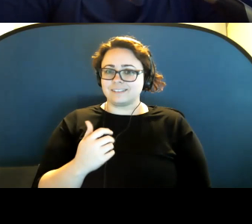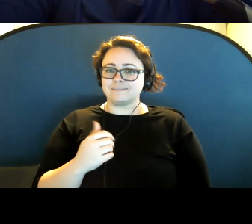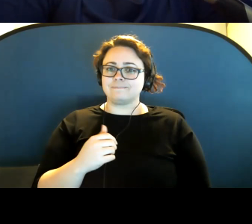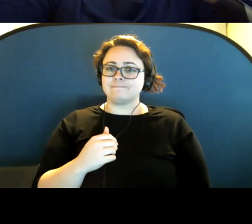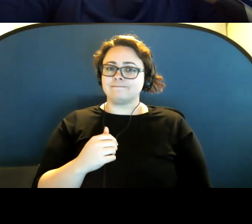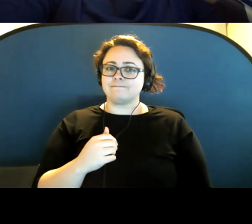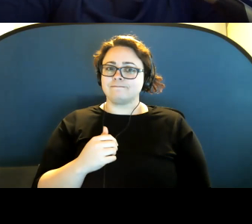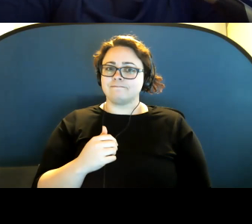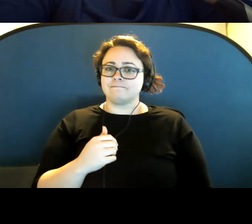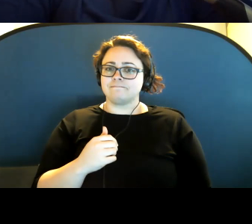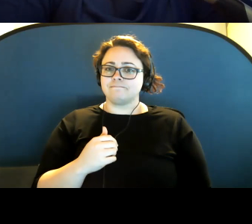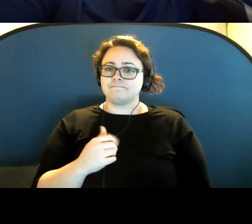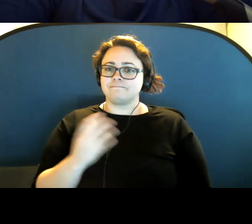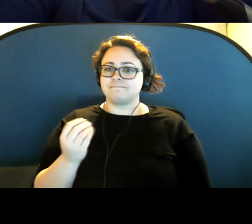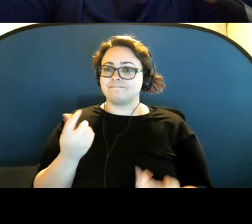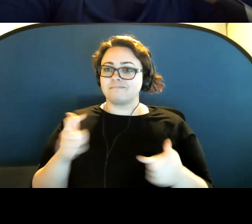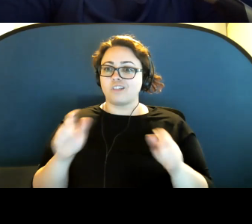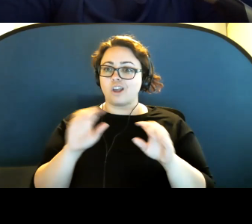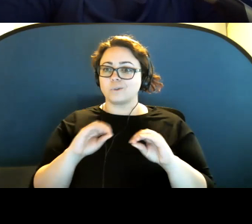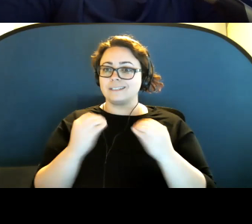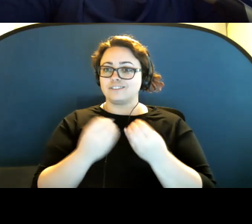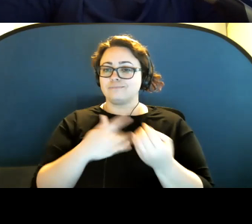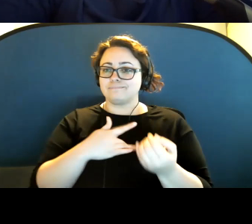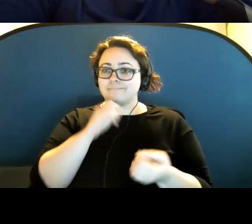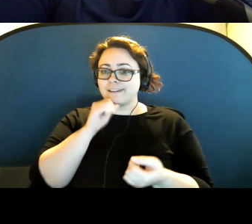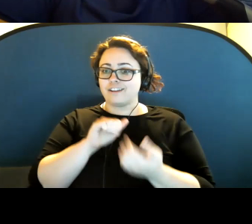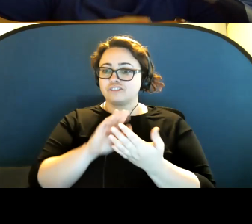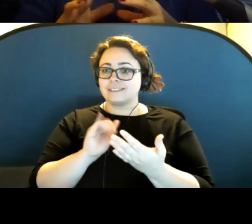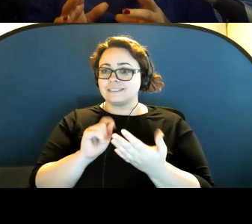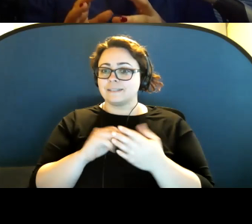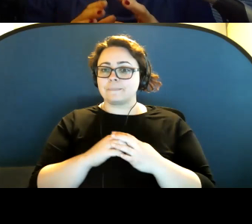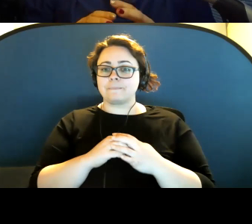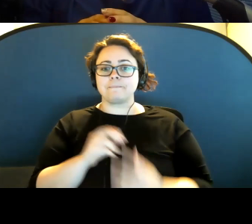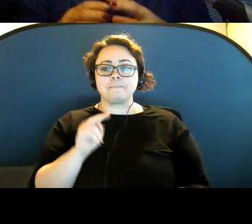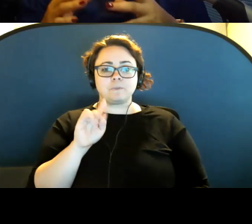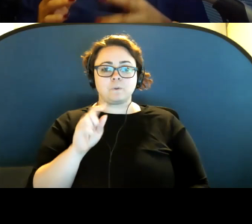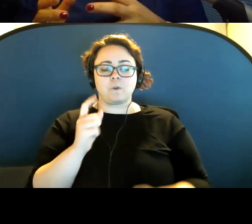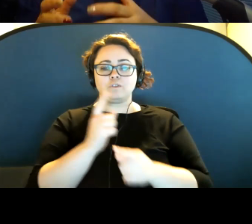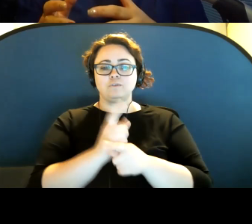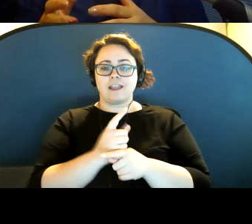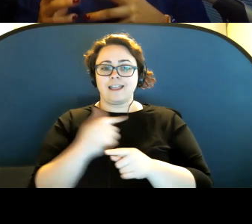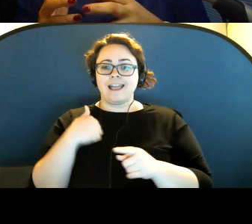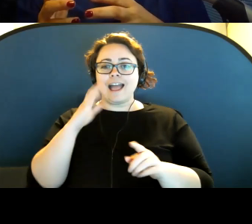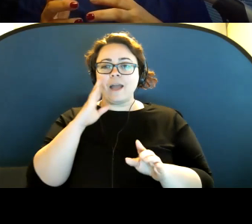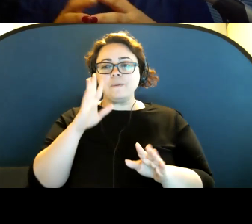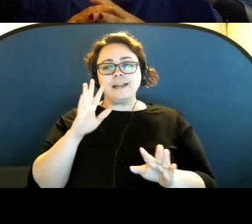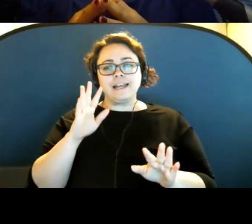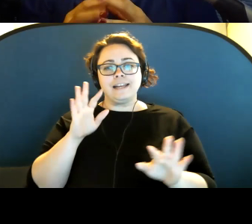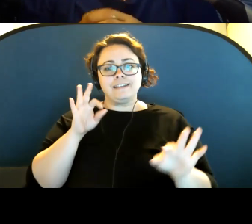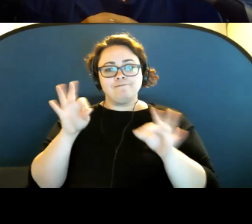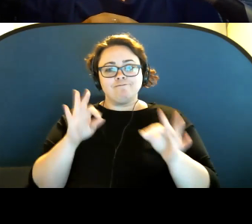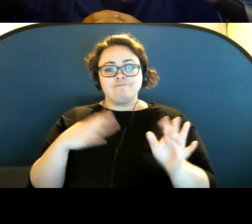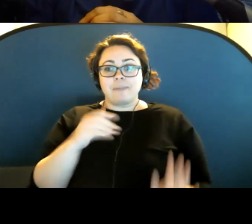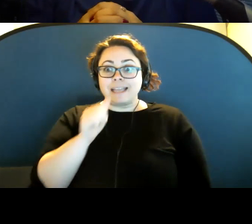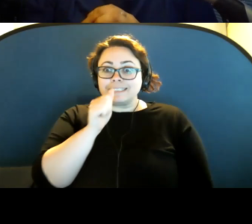large organizations or entities. Yeah. And so I would say I'm going to give you all my secret weapon here. And I'm going to